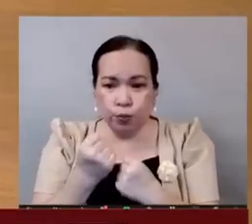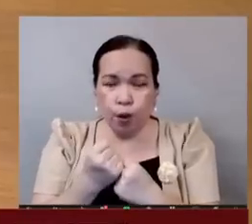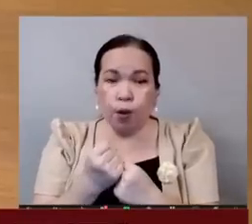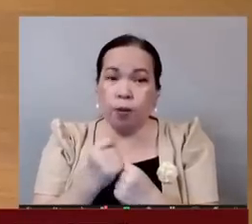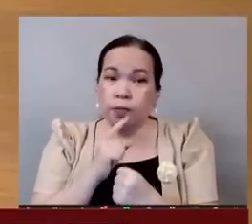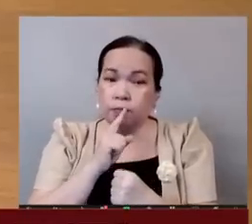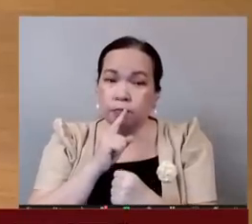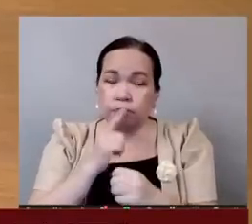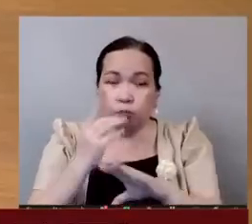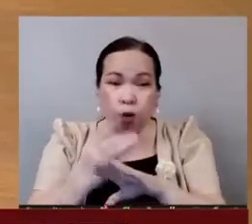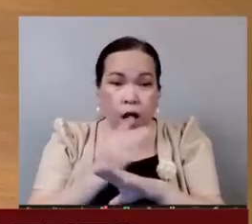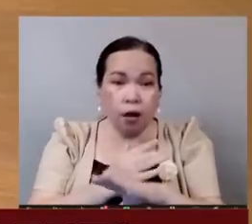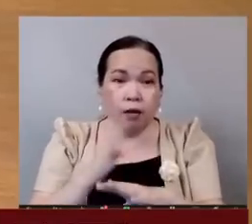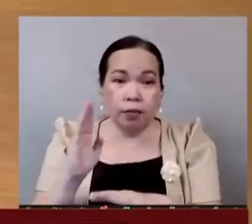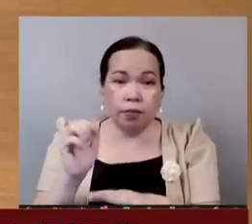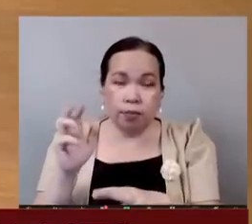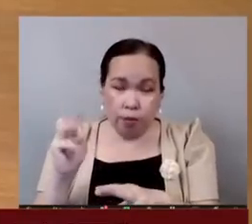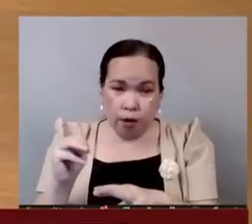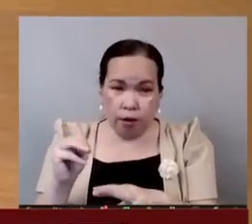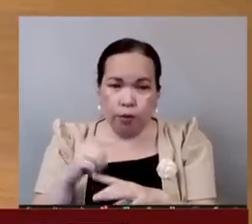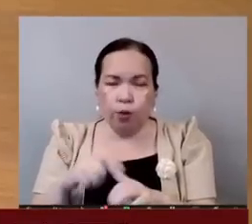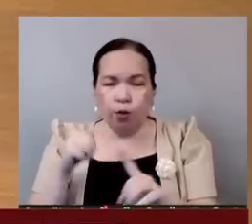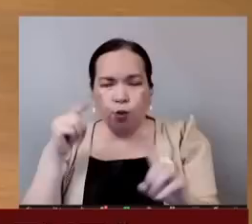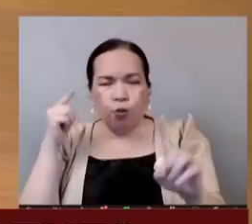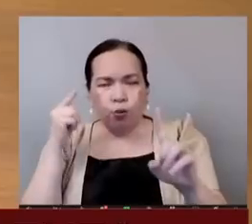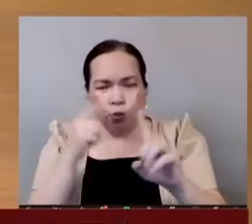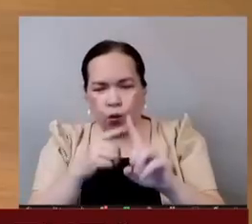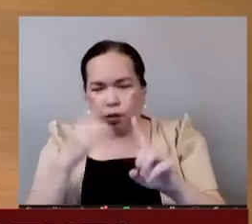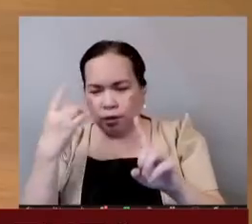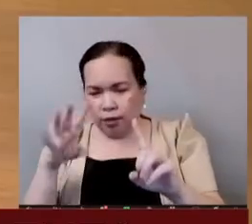apace with our singular vision for all Filipinos.